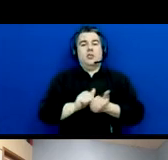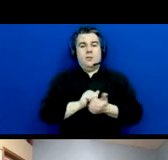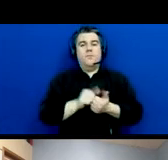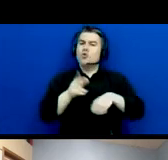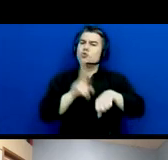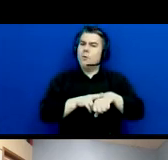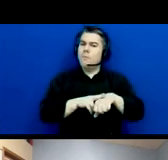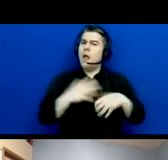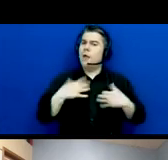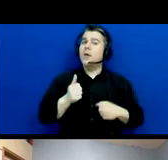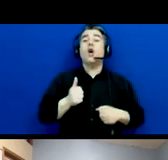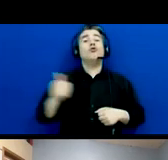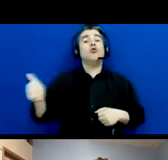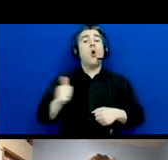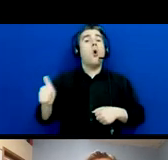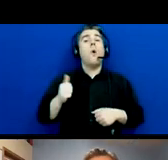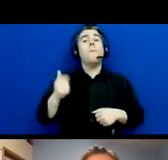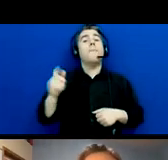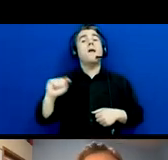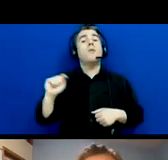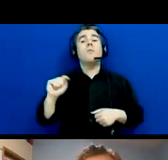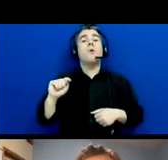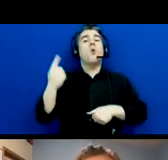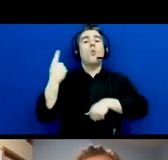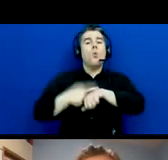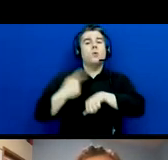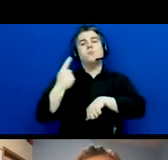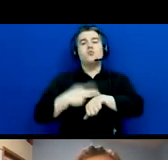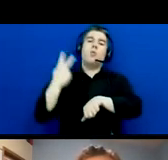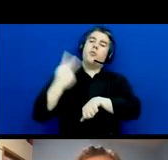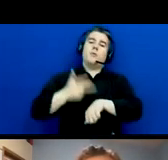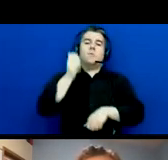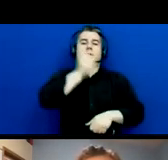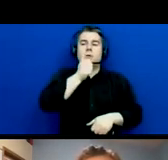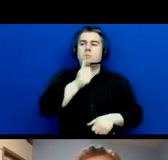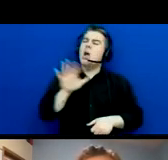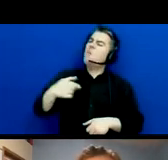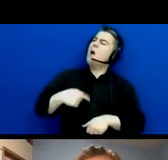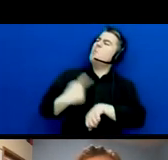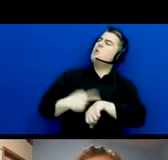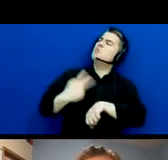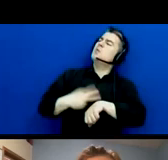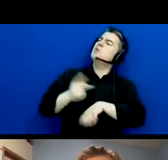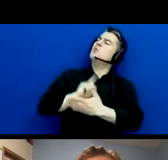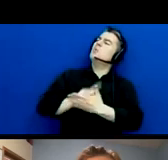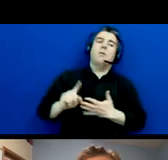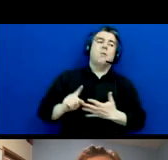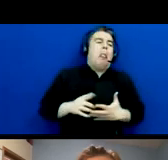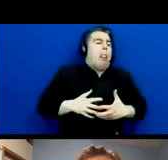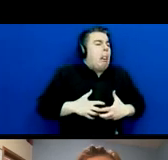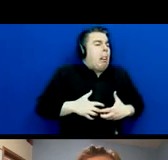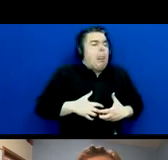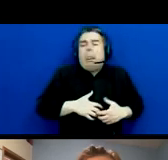to the bathroom 1 to 3 times a day. I can't even tell you how many people have said, I go a couple times a week, and I'm like cringing